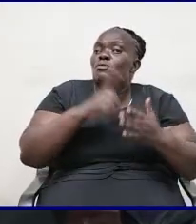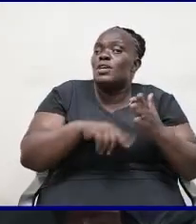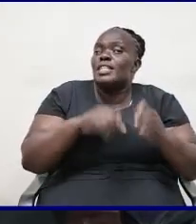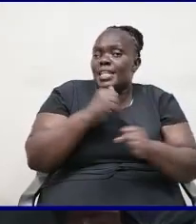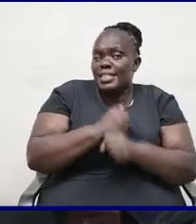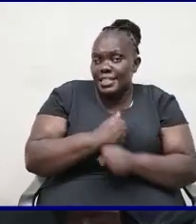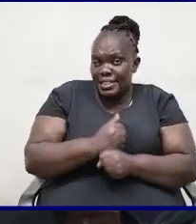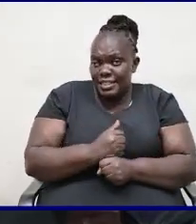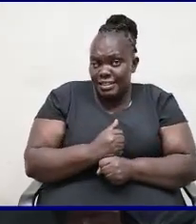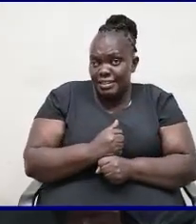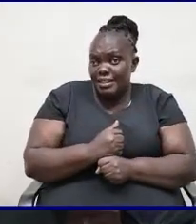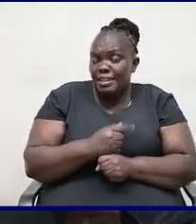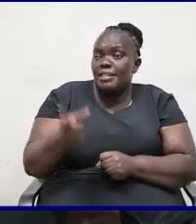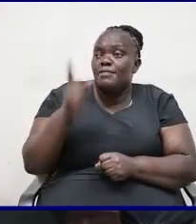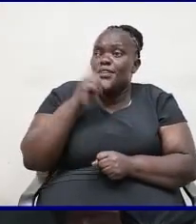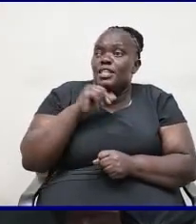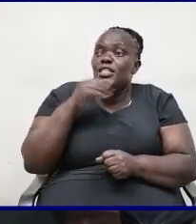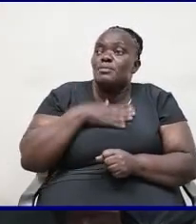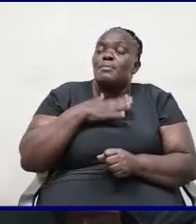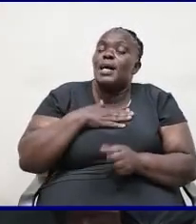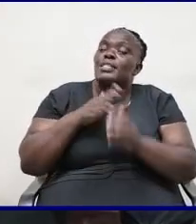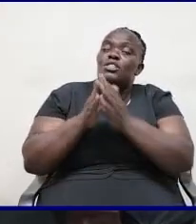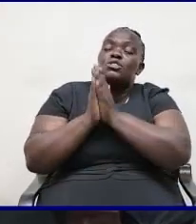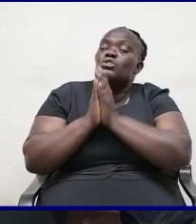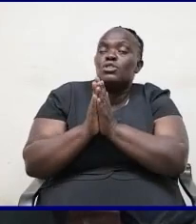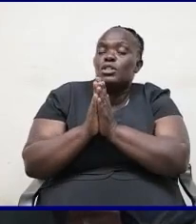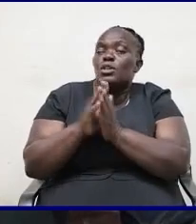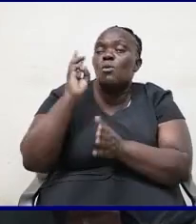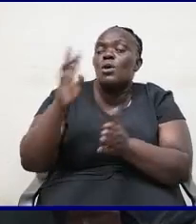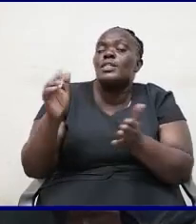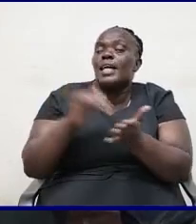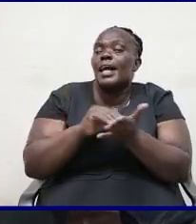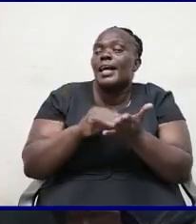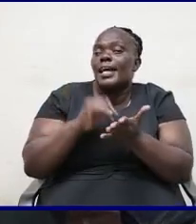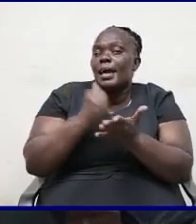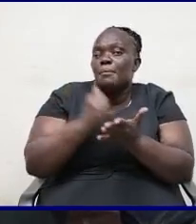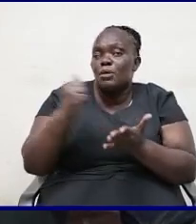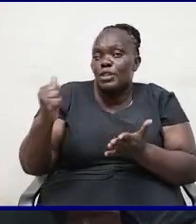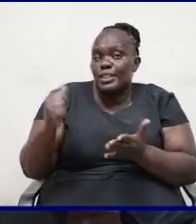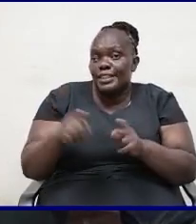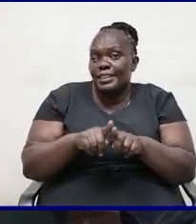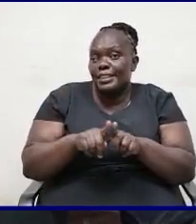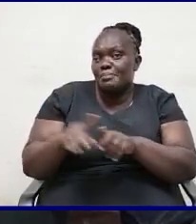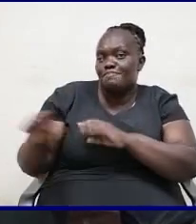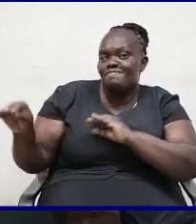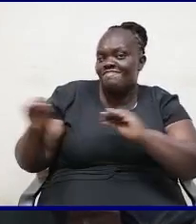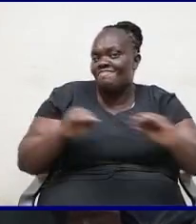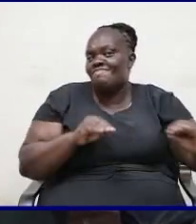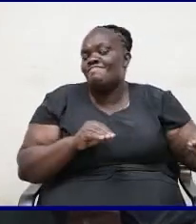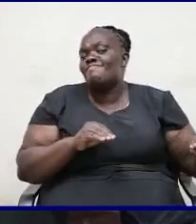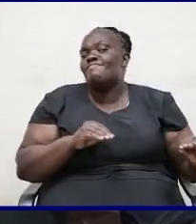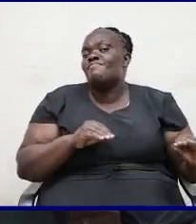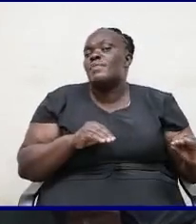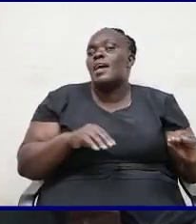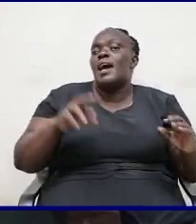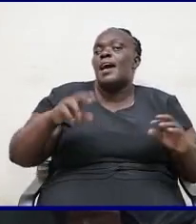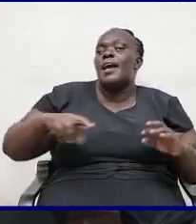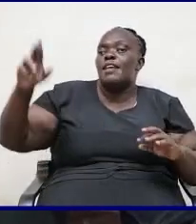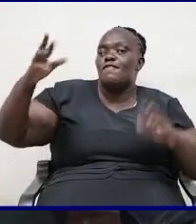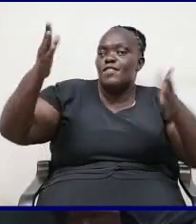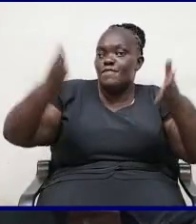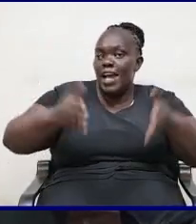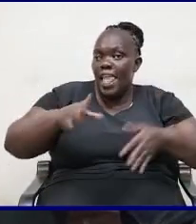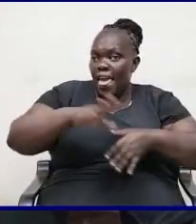from there, sort of I finished my story. I was again appointed or transferred to Rift Valley